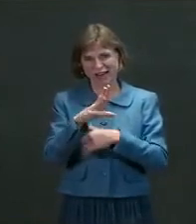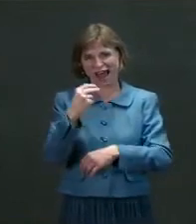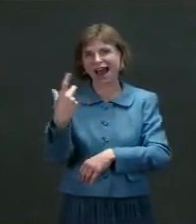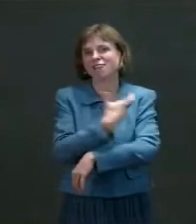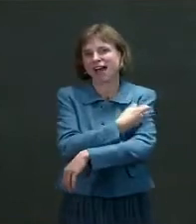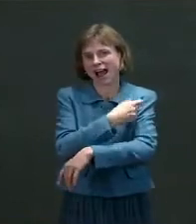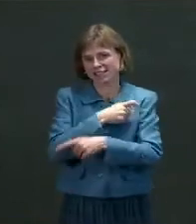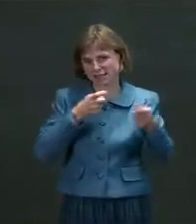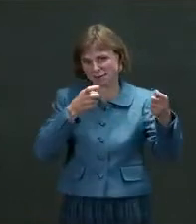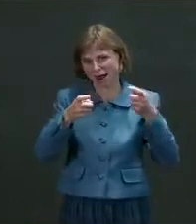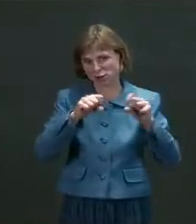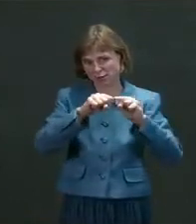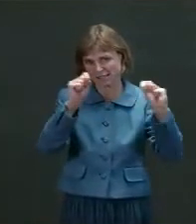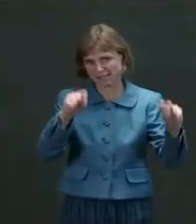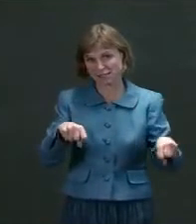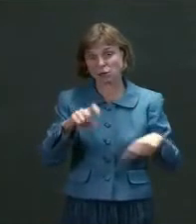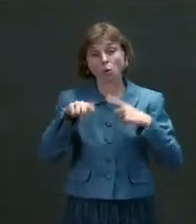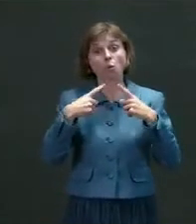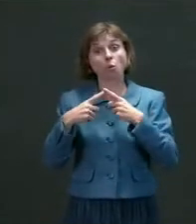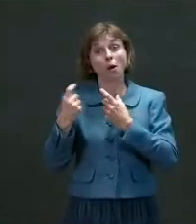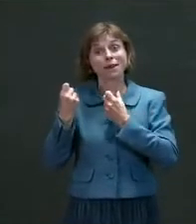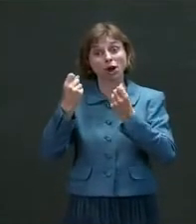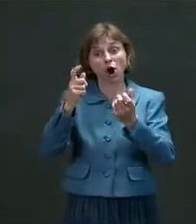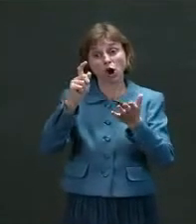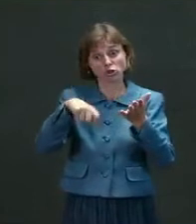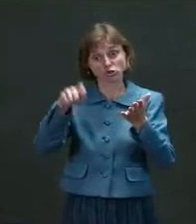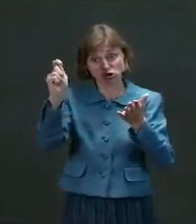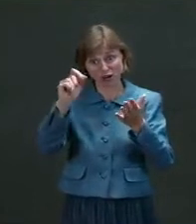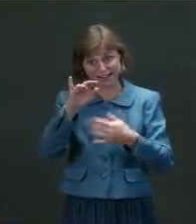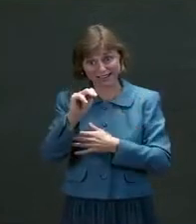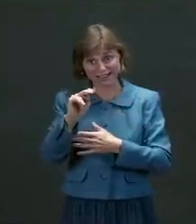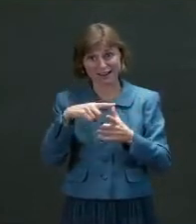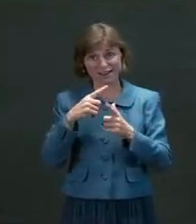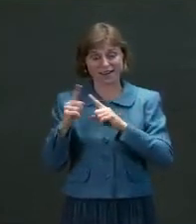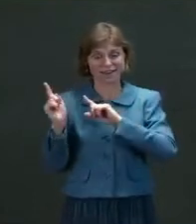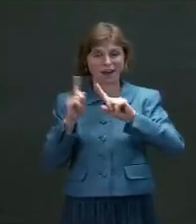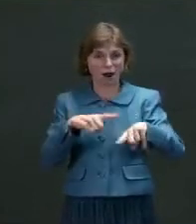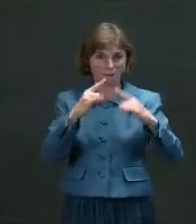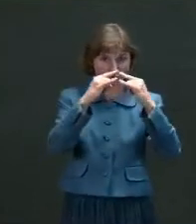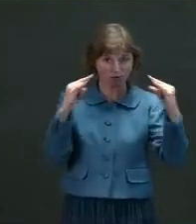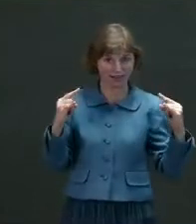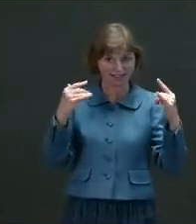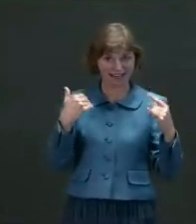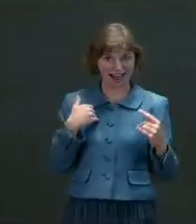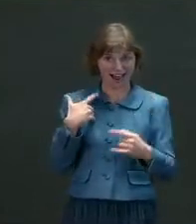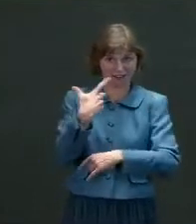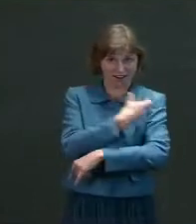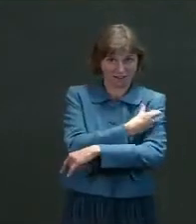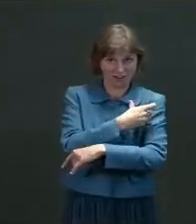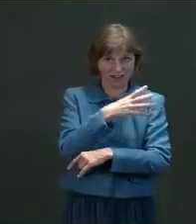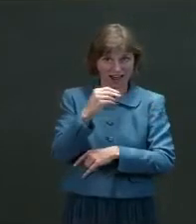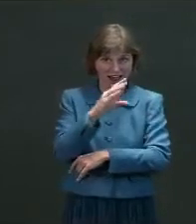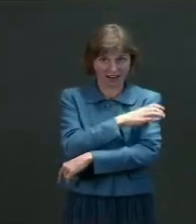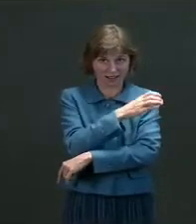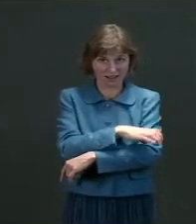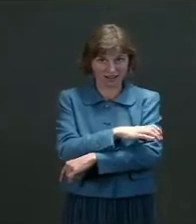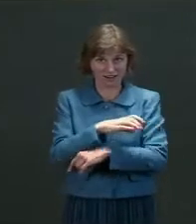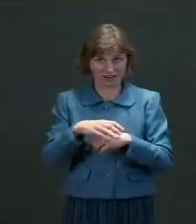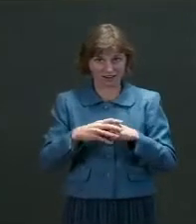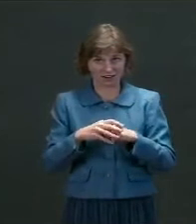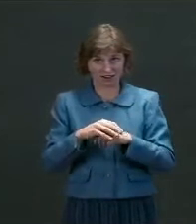management system. Once the cars are all checked in, then they come through to the tents where I have a vaccinator and I have a clinical assist. My